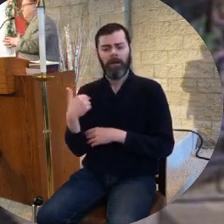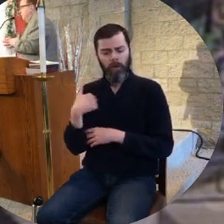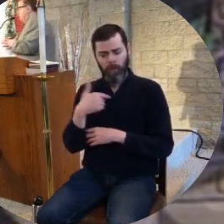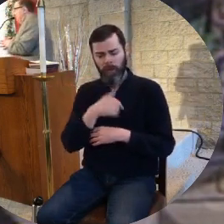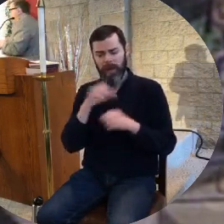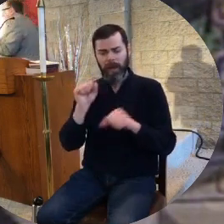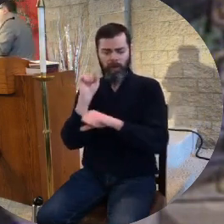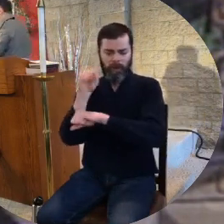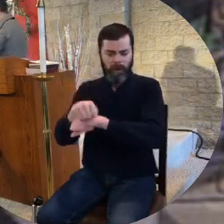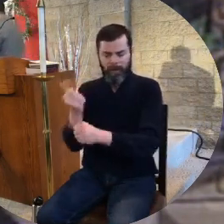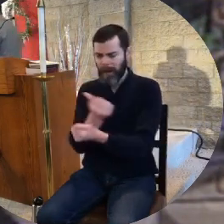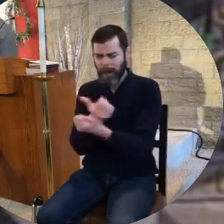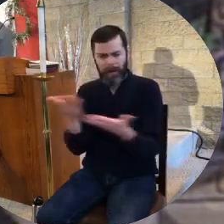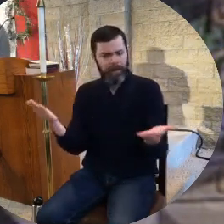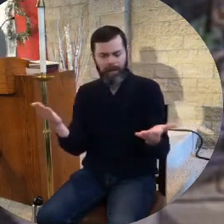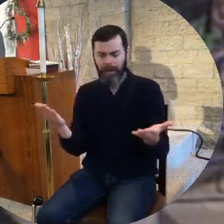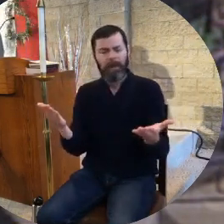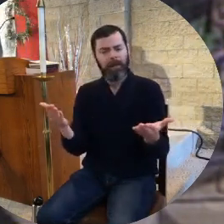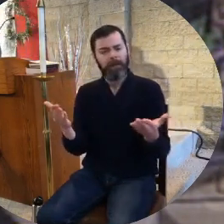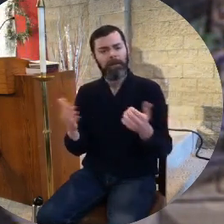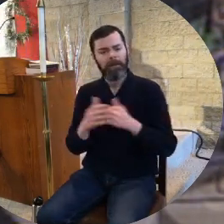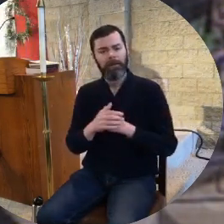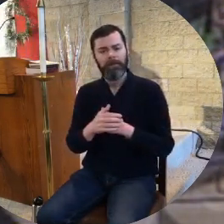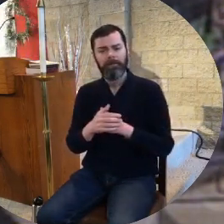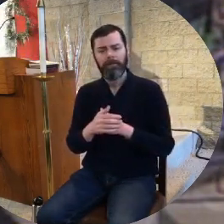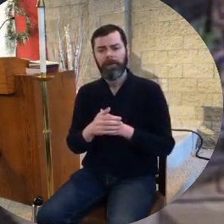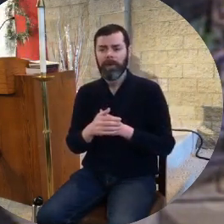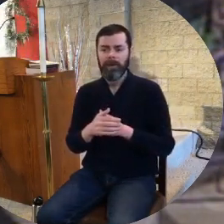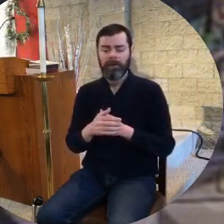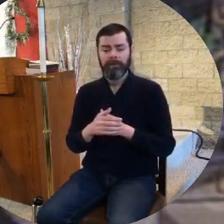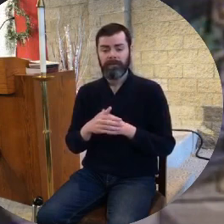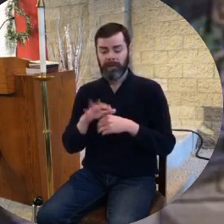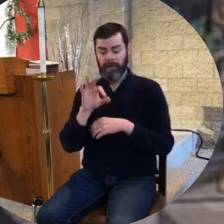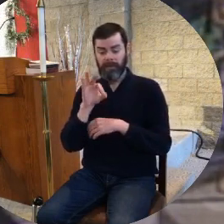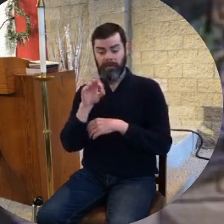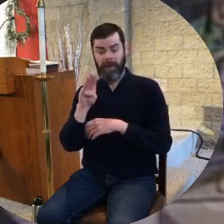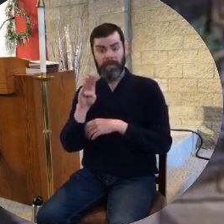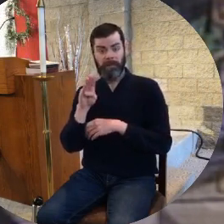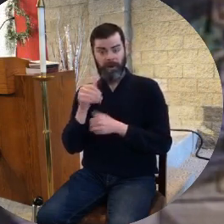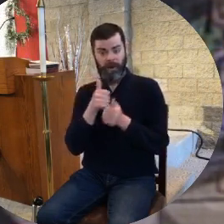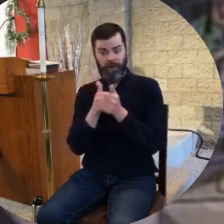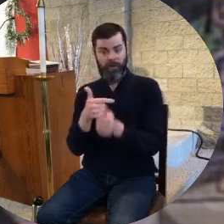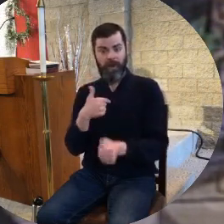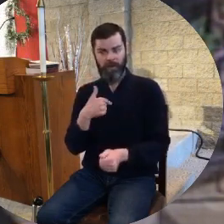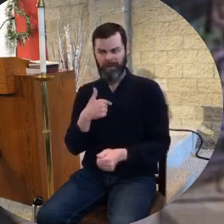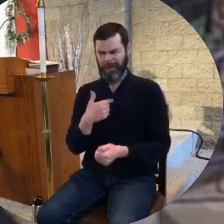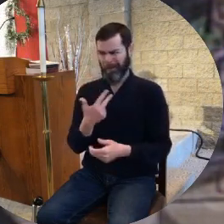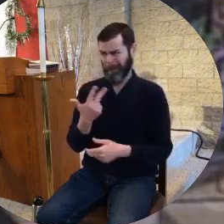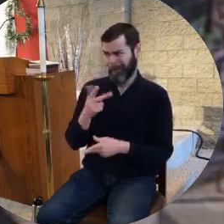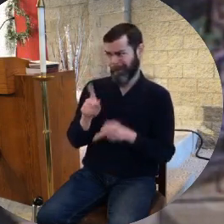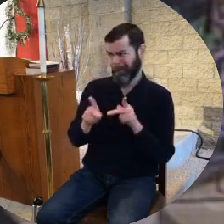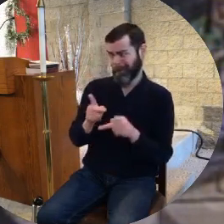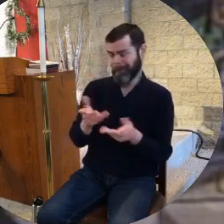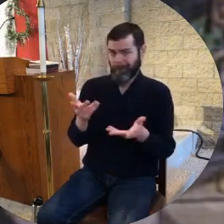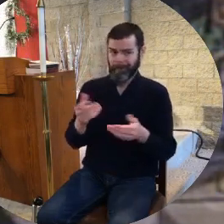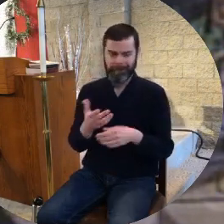Those of you that follow me on Facebook, that would be about three of you. So those of you that follow me on Facebook, you know that